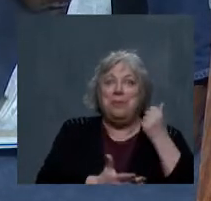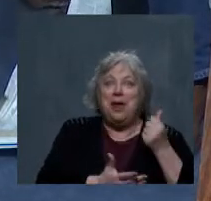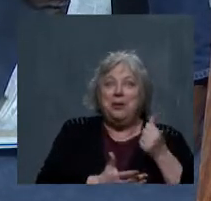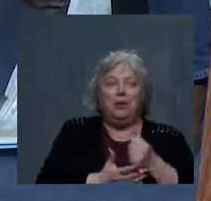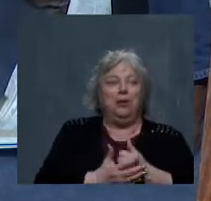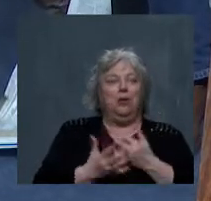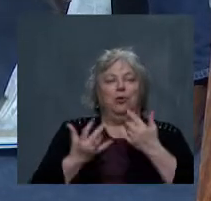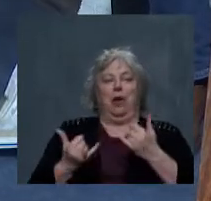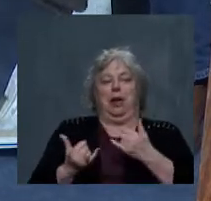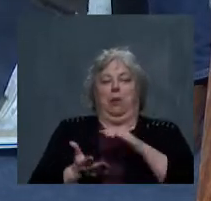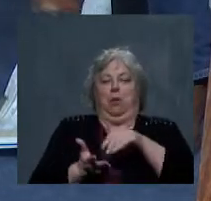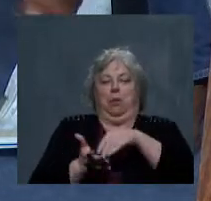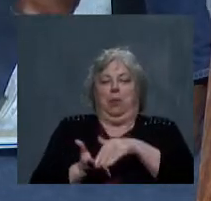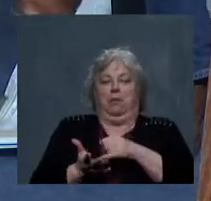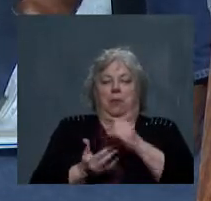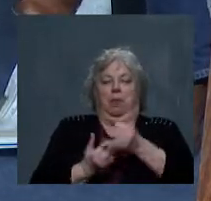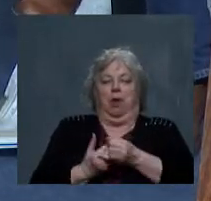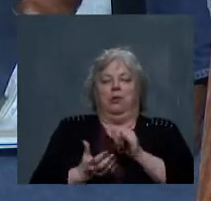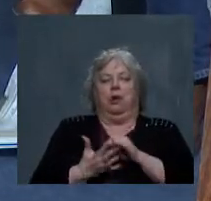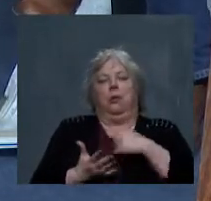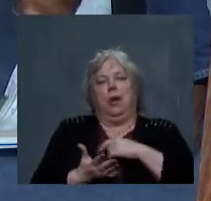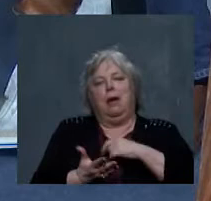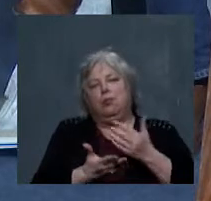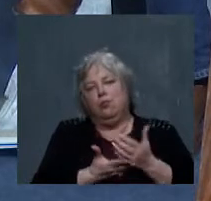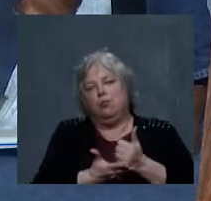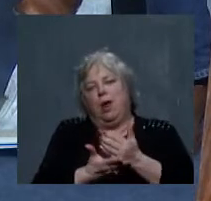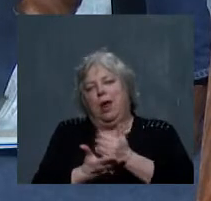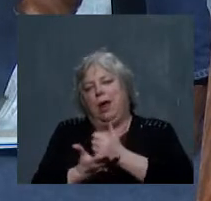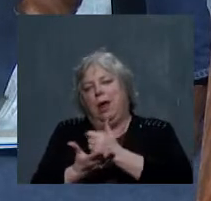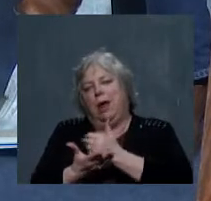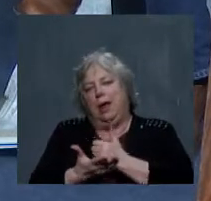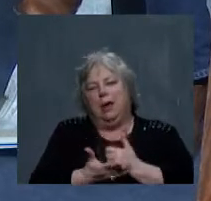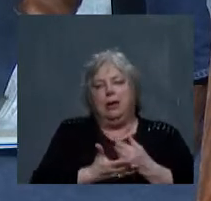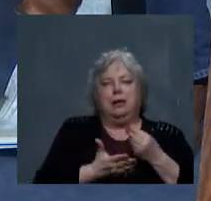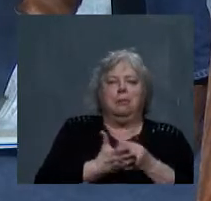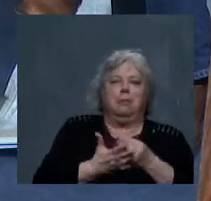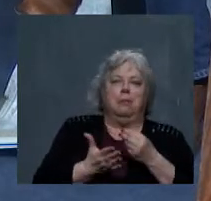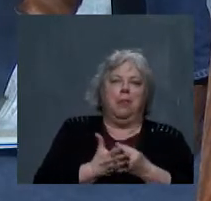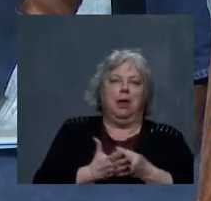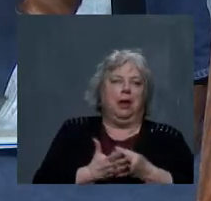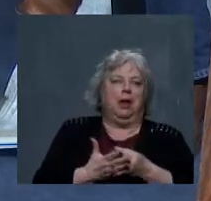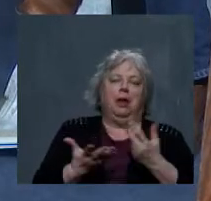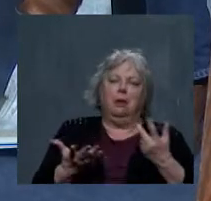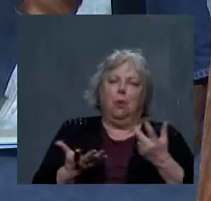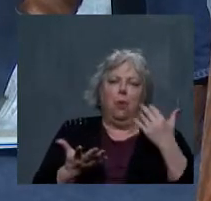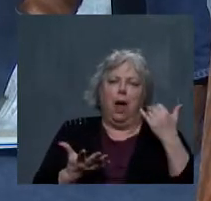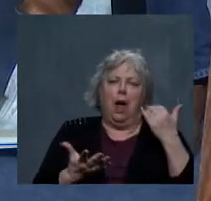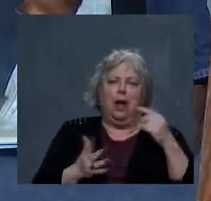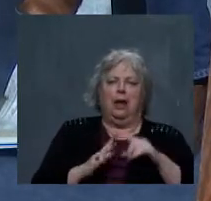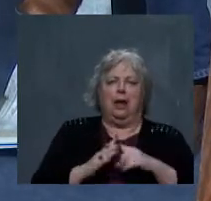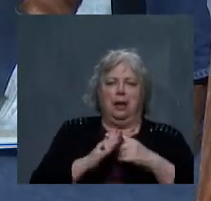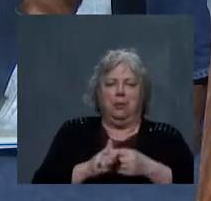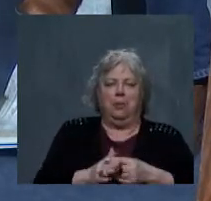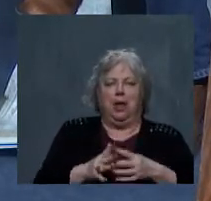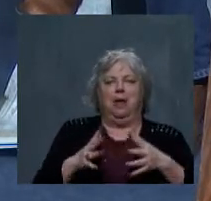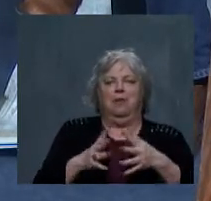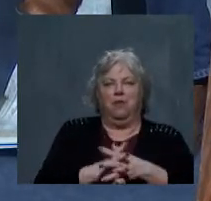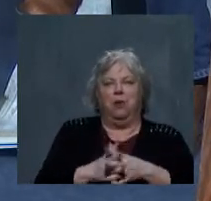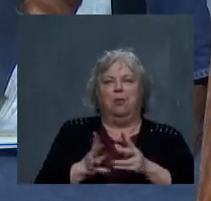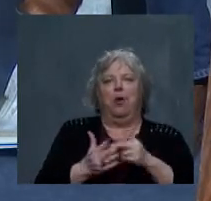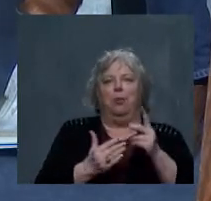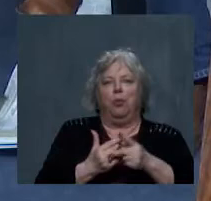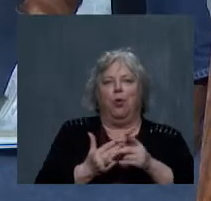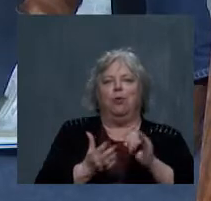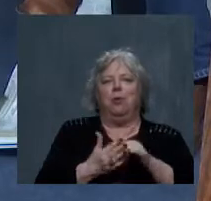of a project where we got to raise money so we can implement a football program that was